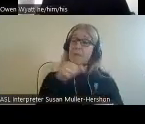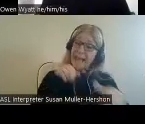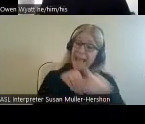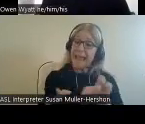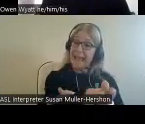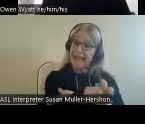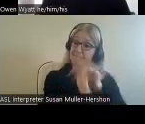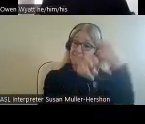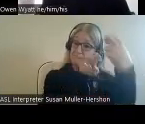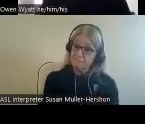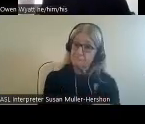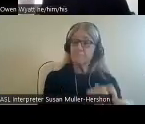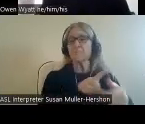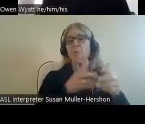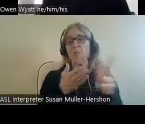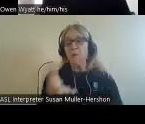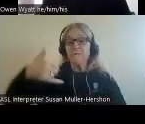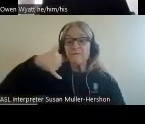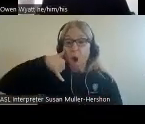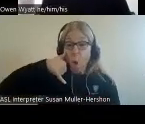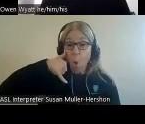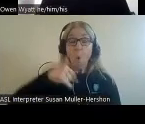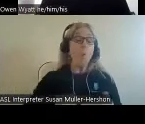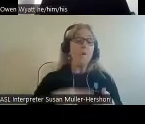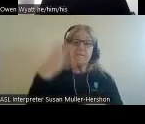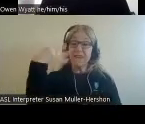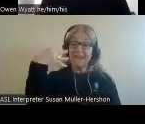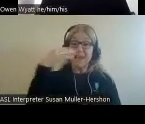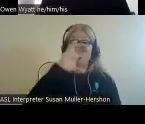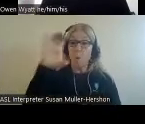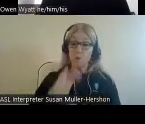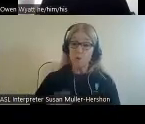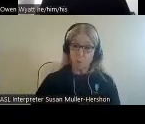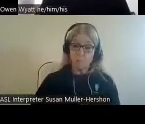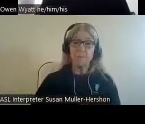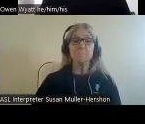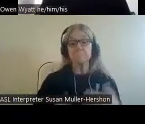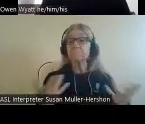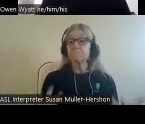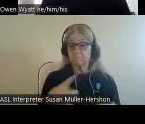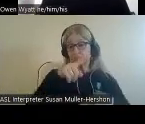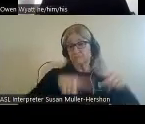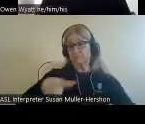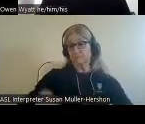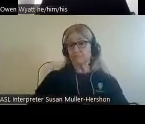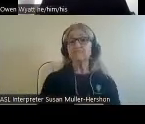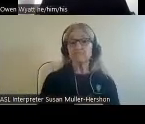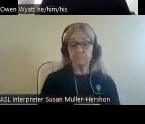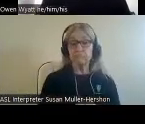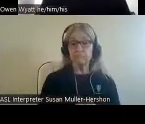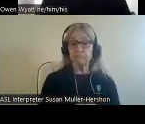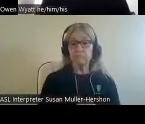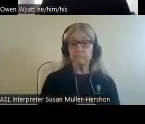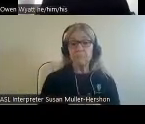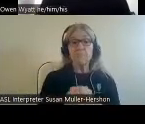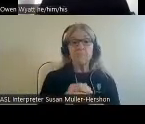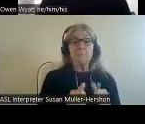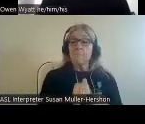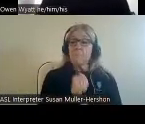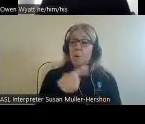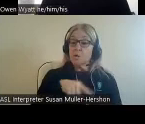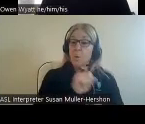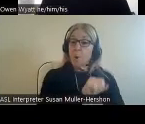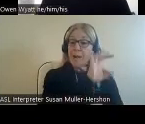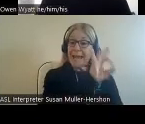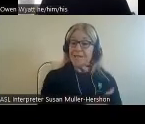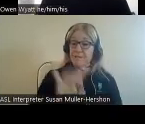by phone, or through video. Most of us work 8 to 5, but some of